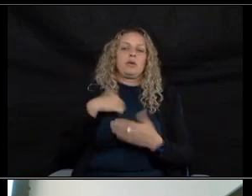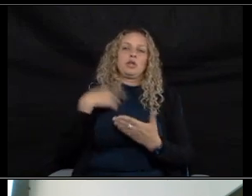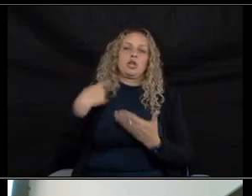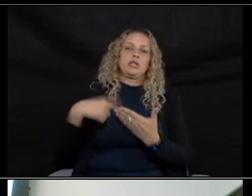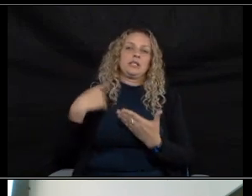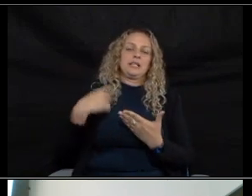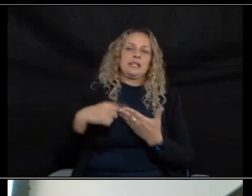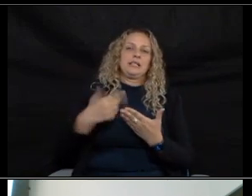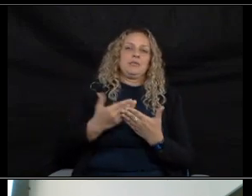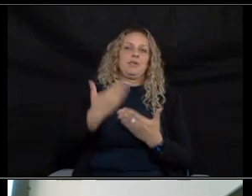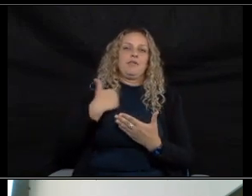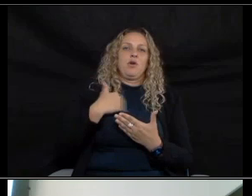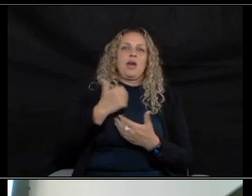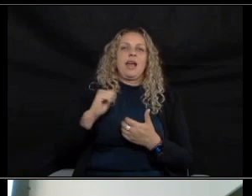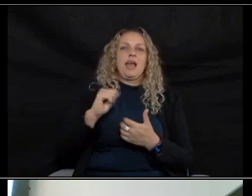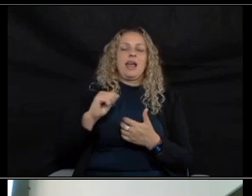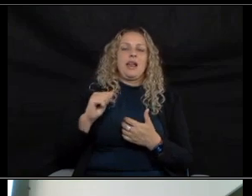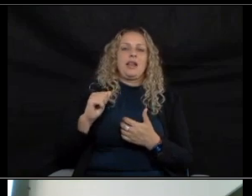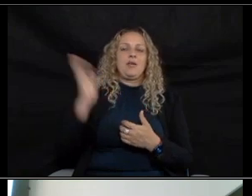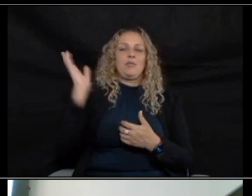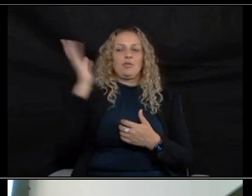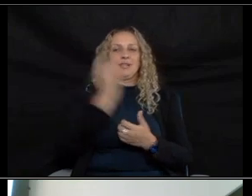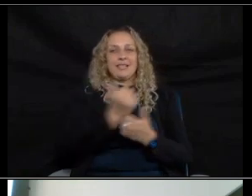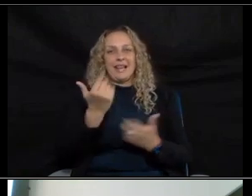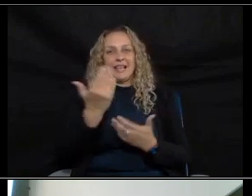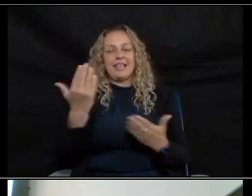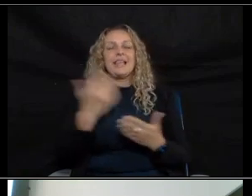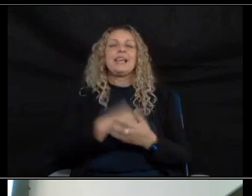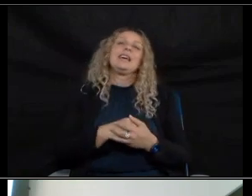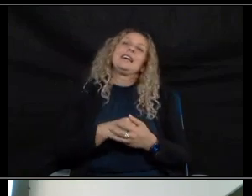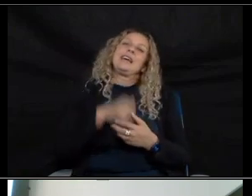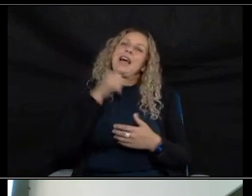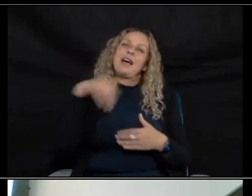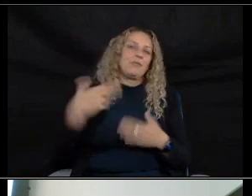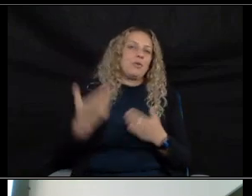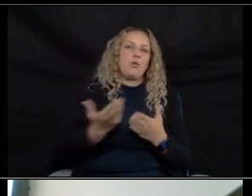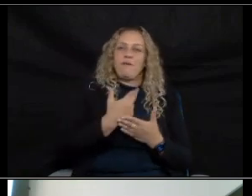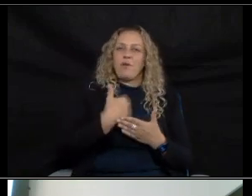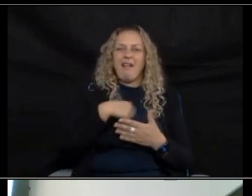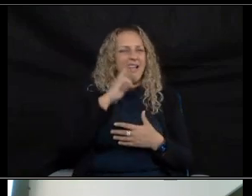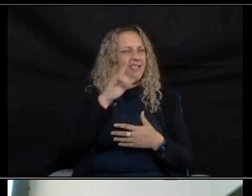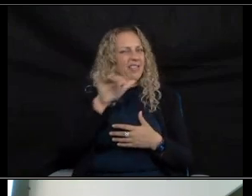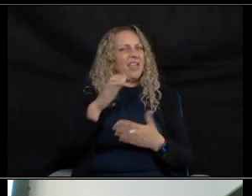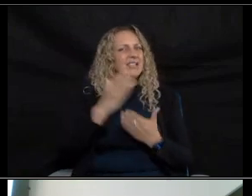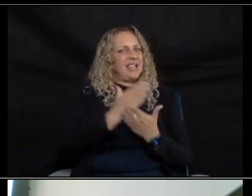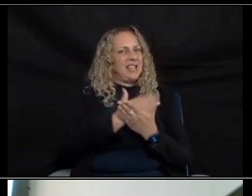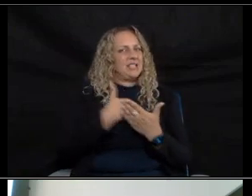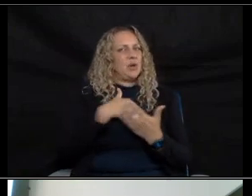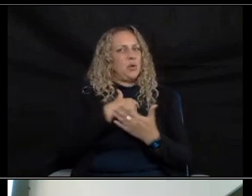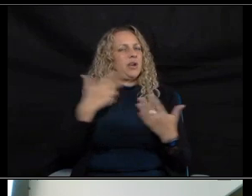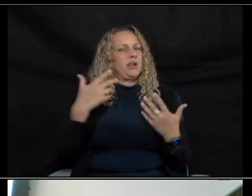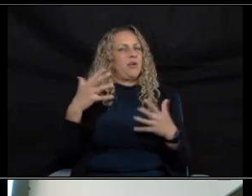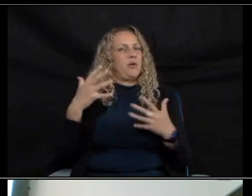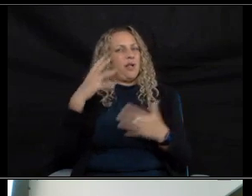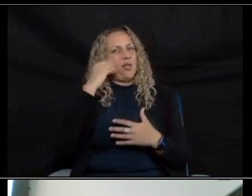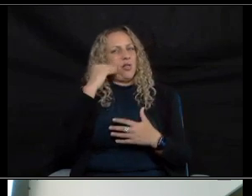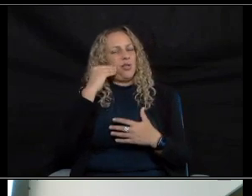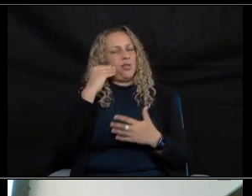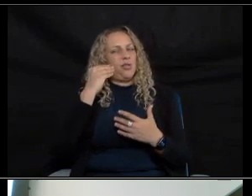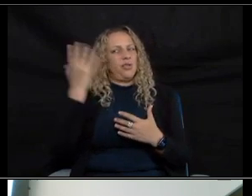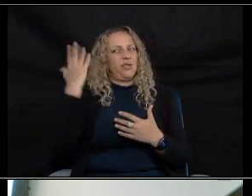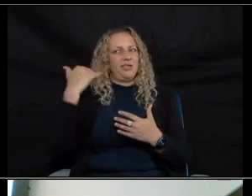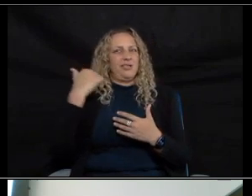matter before any party presents anything that hasn't been reviewed. I think that's a lesson, again, we could learn from